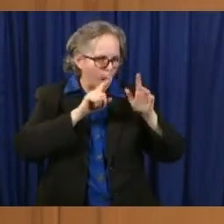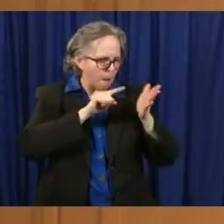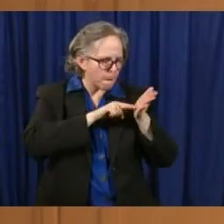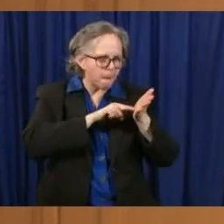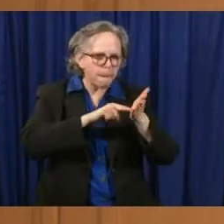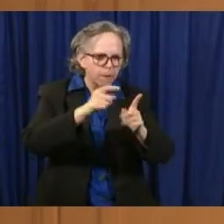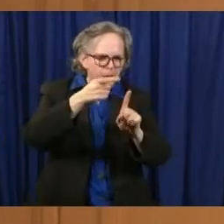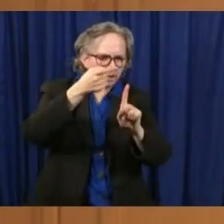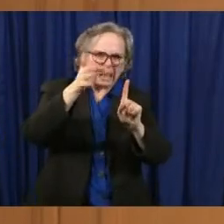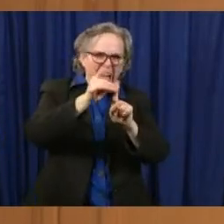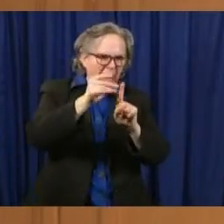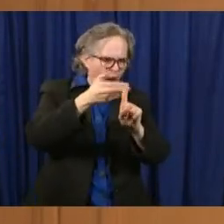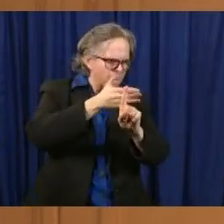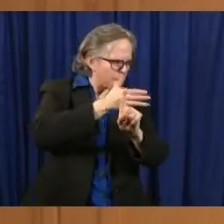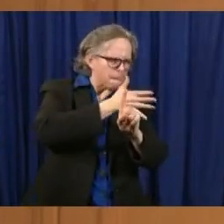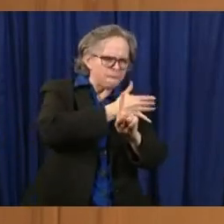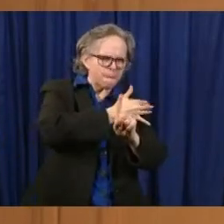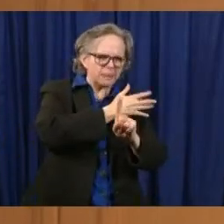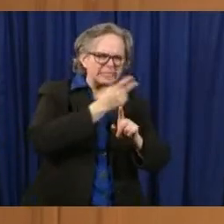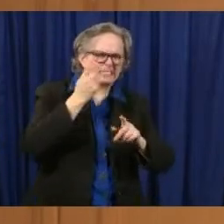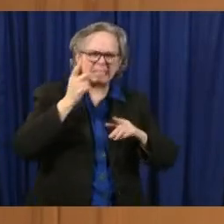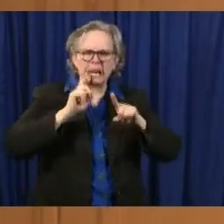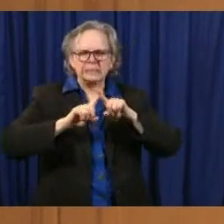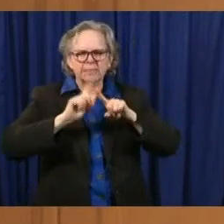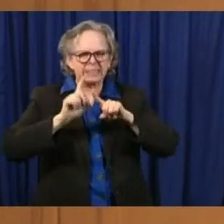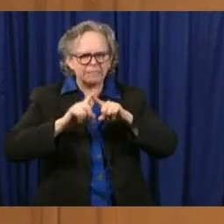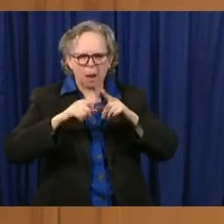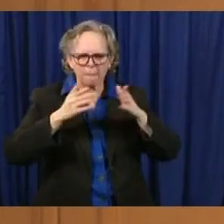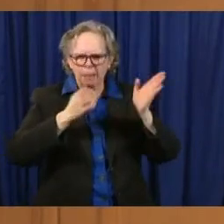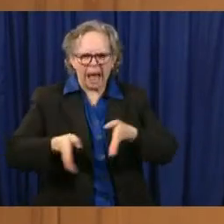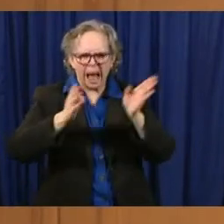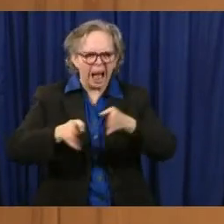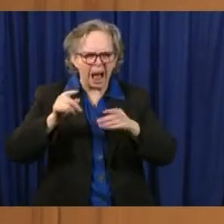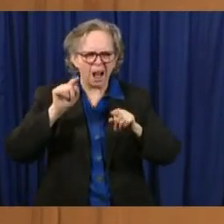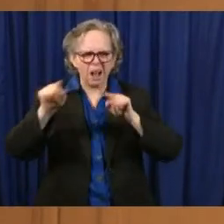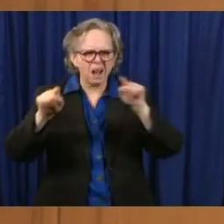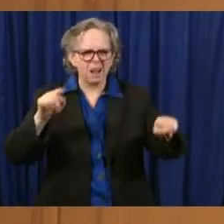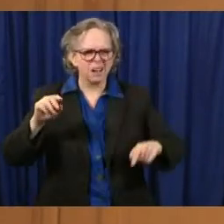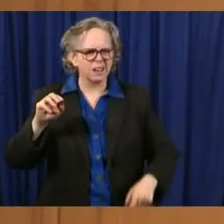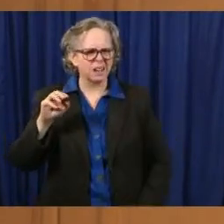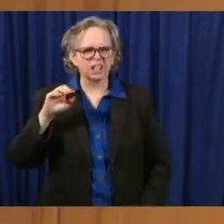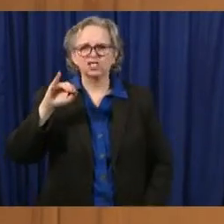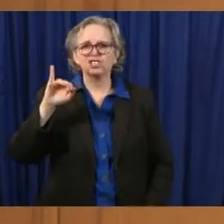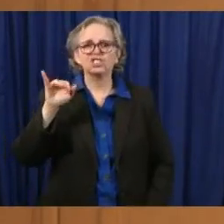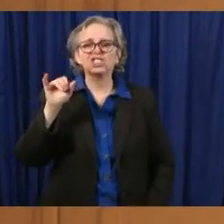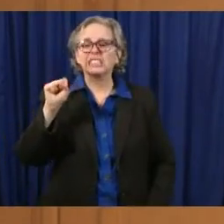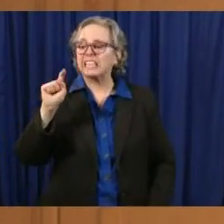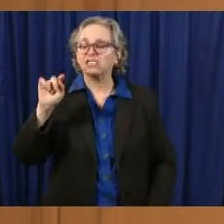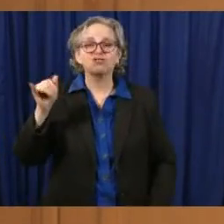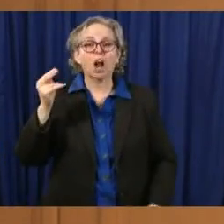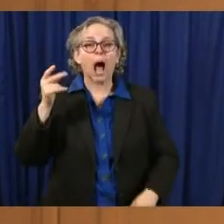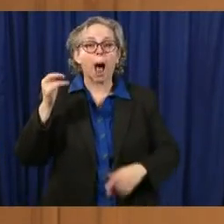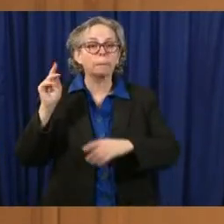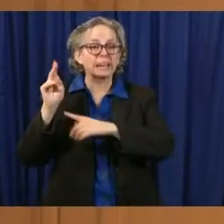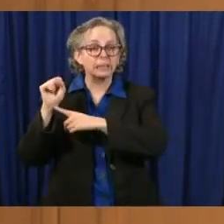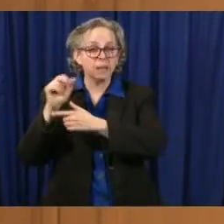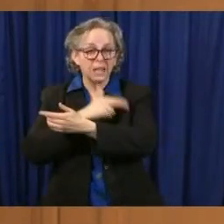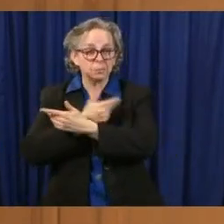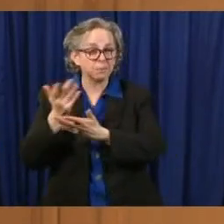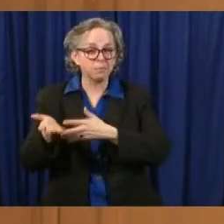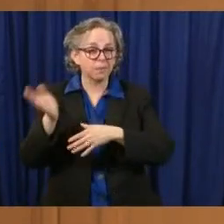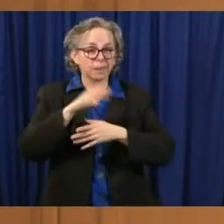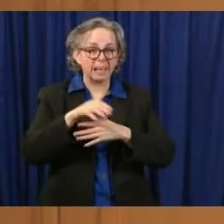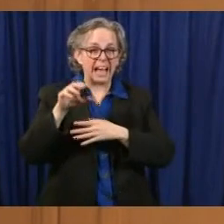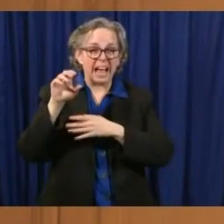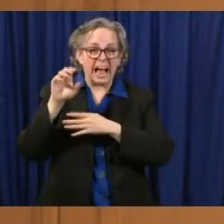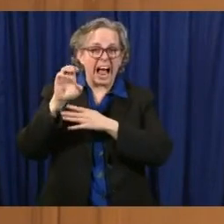plan to the American Enterprise to the Johns Hopkins Center for Global Security that was just released on Friday, they're talking about